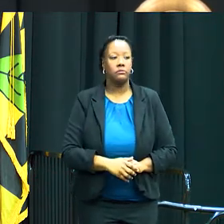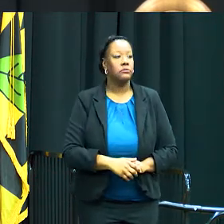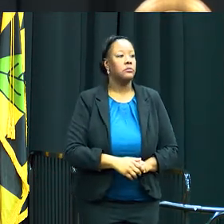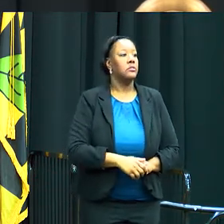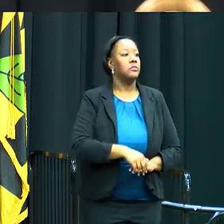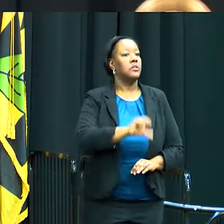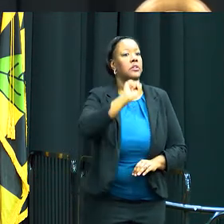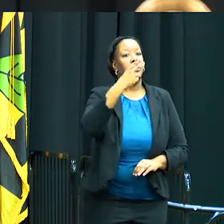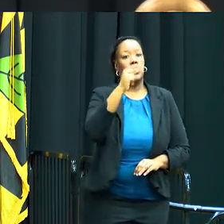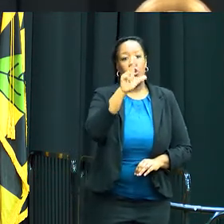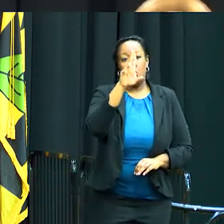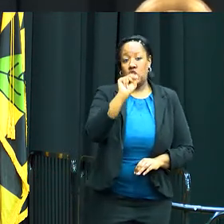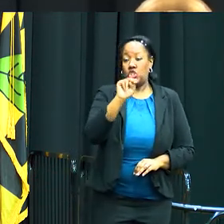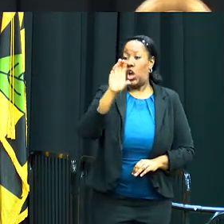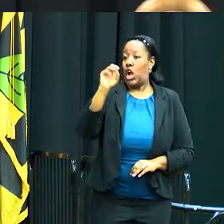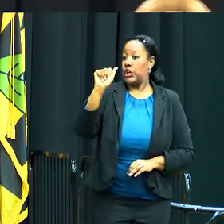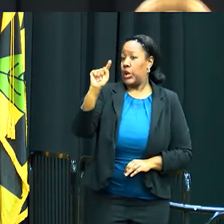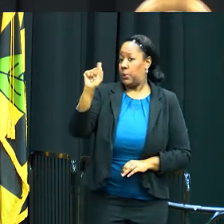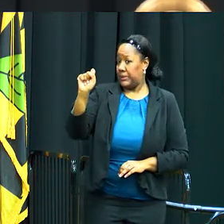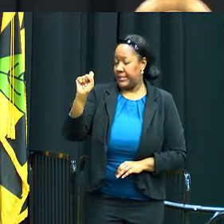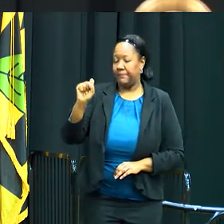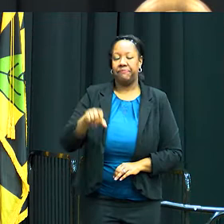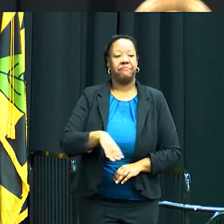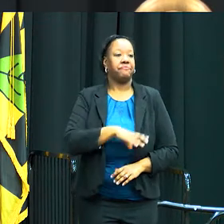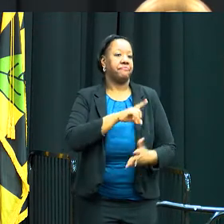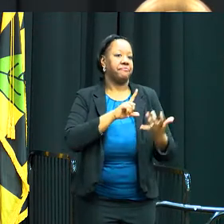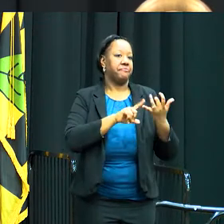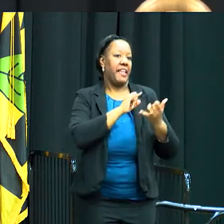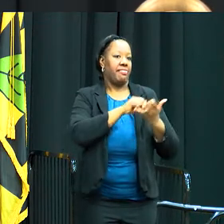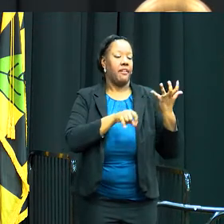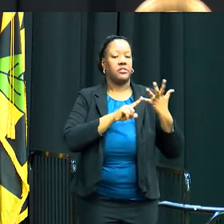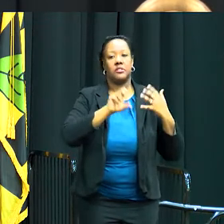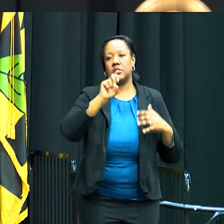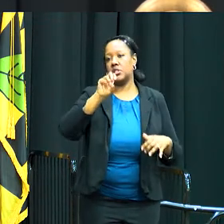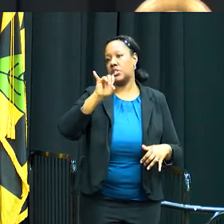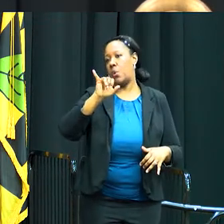Sean Coates, and Sonia Cox.